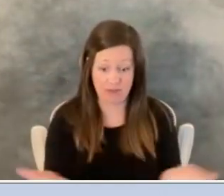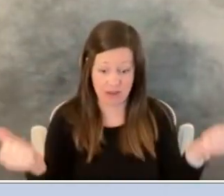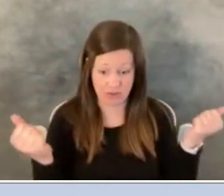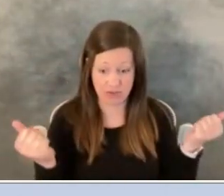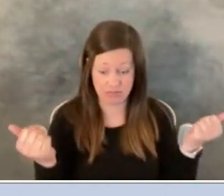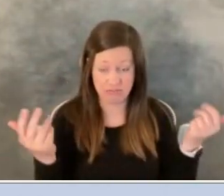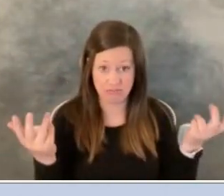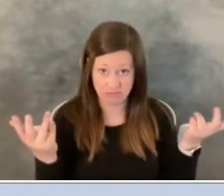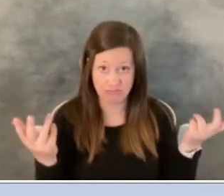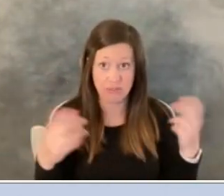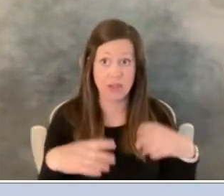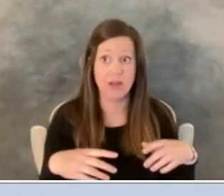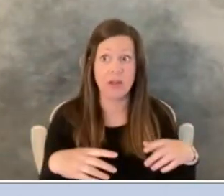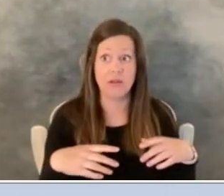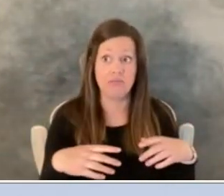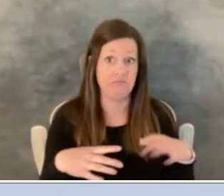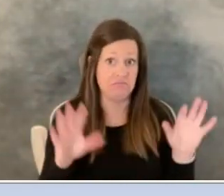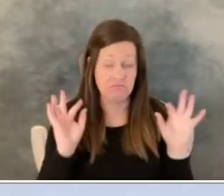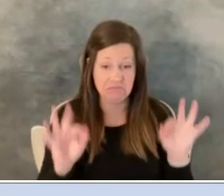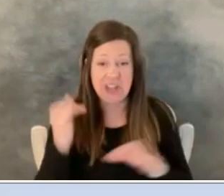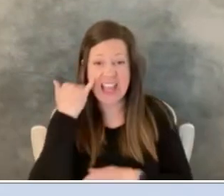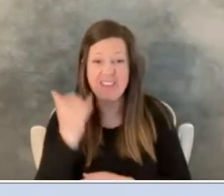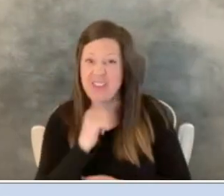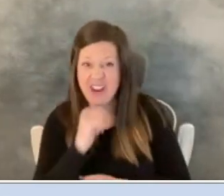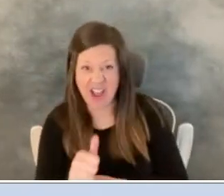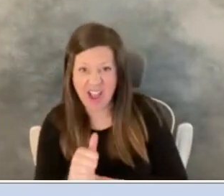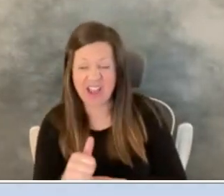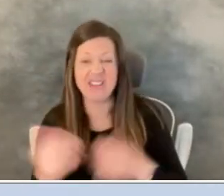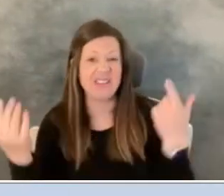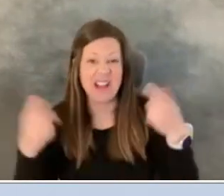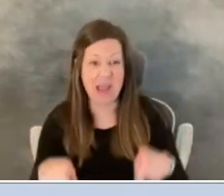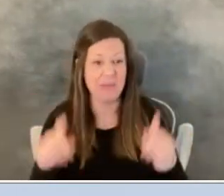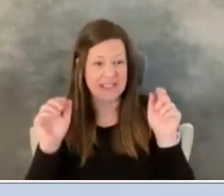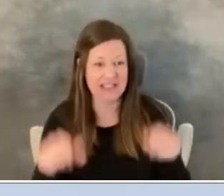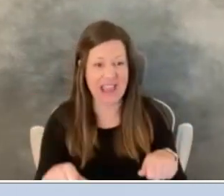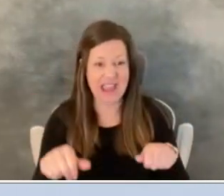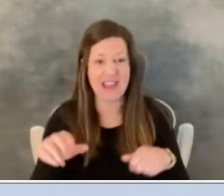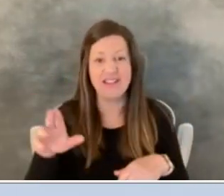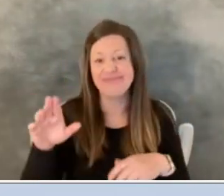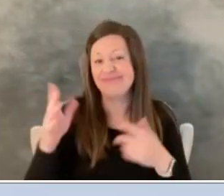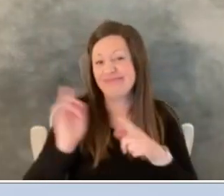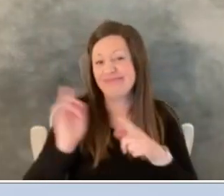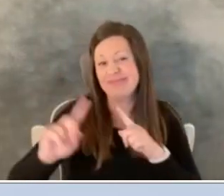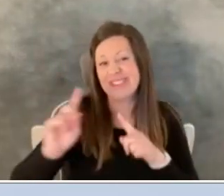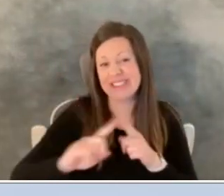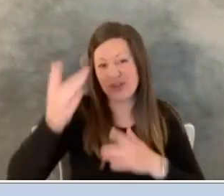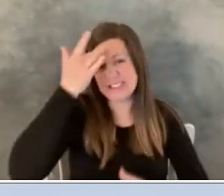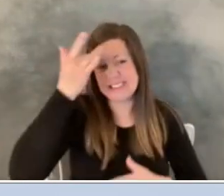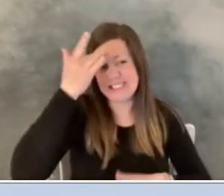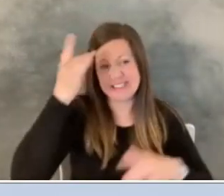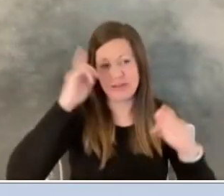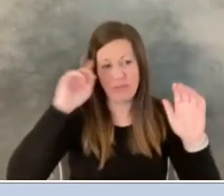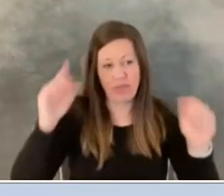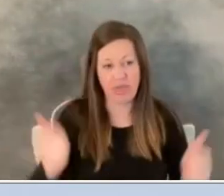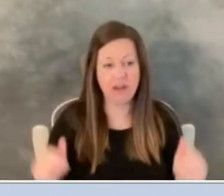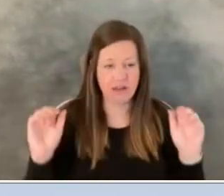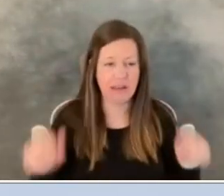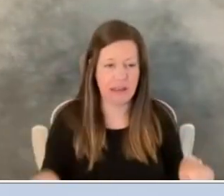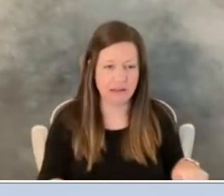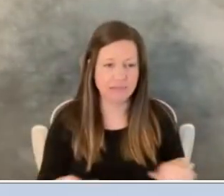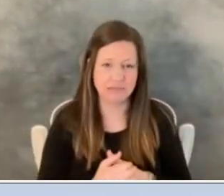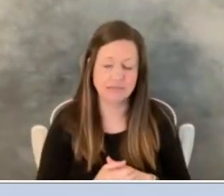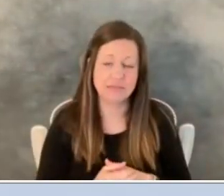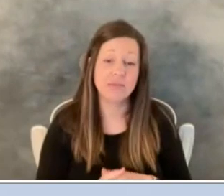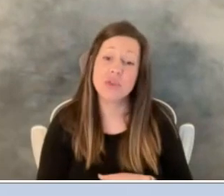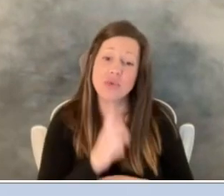time, neurodegenerative diseases like Alzheimer's can happen more in patients with sleep deprivation. So it does help,